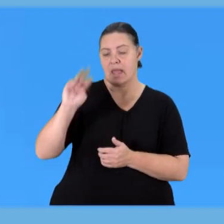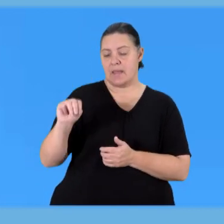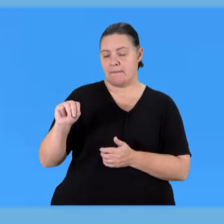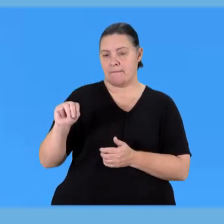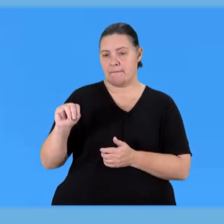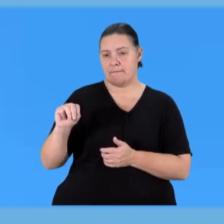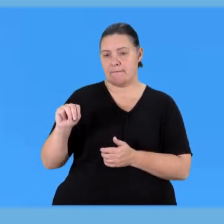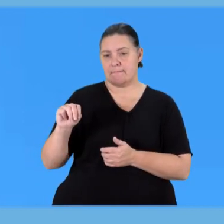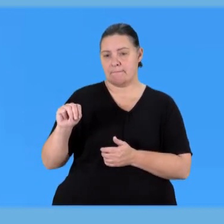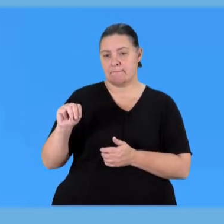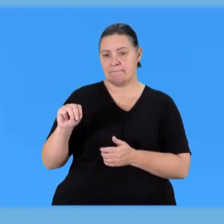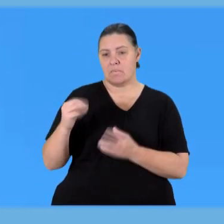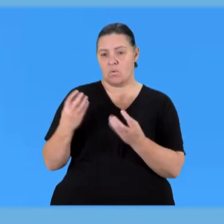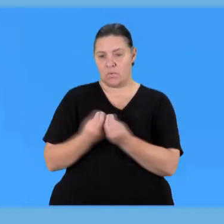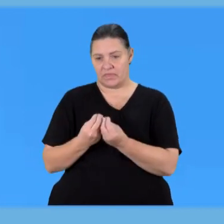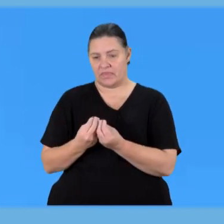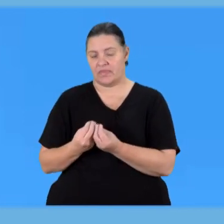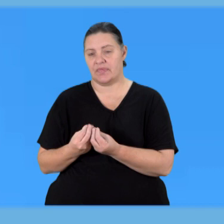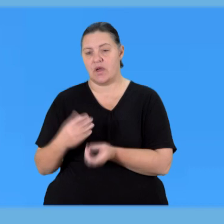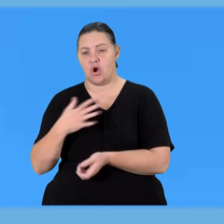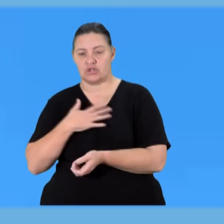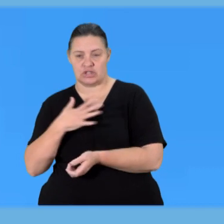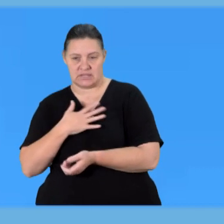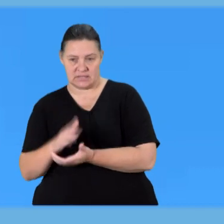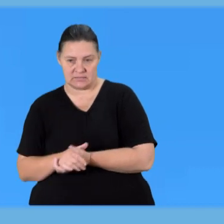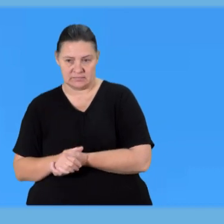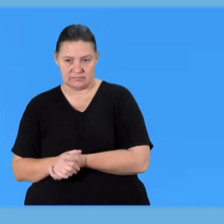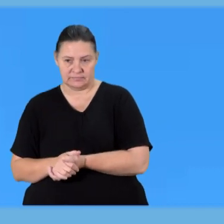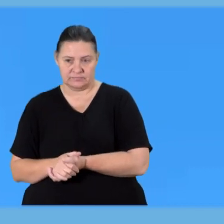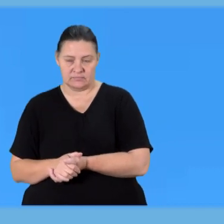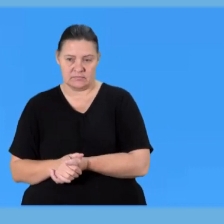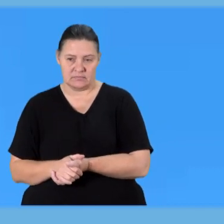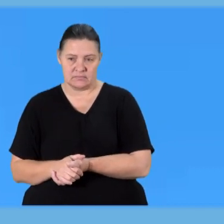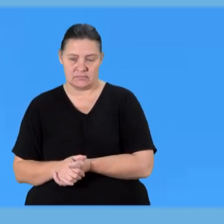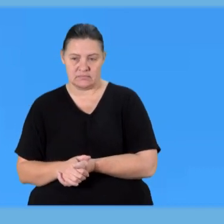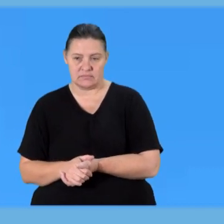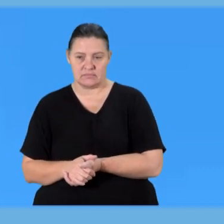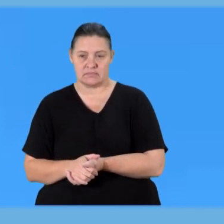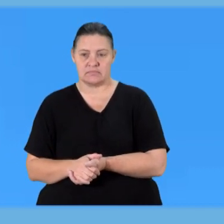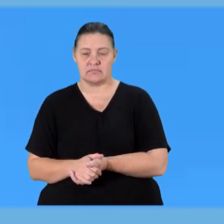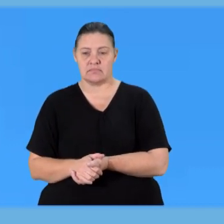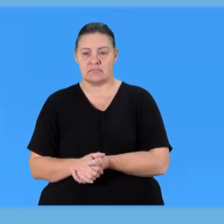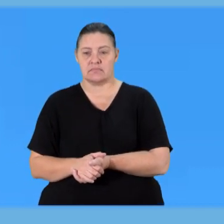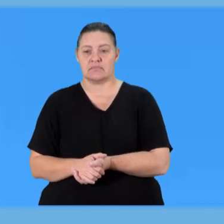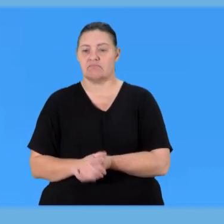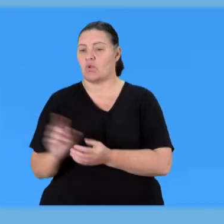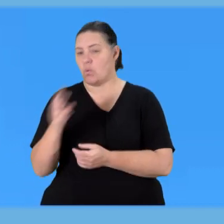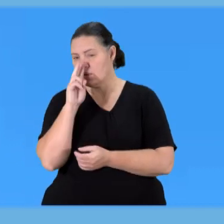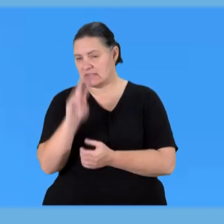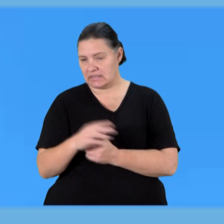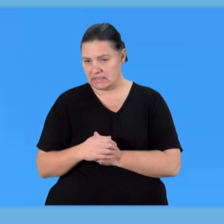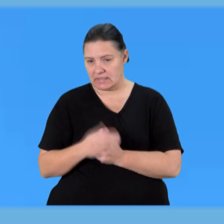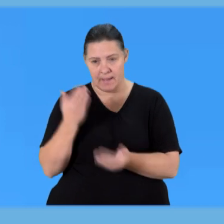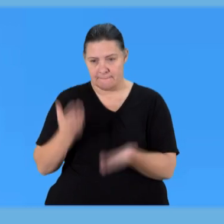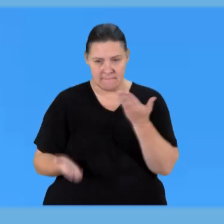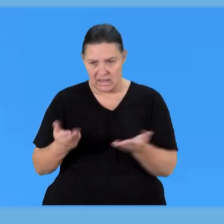magnesium with the oxygen. So remember, we are shading the oxygen to show the difference of the atoms. So now, what are we seeing?